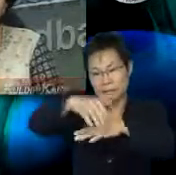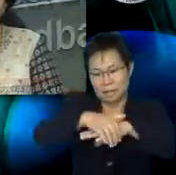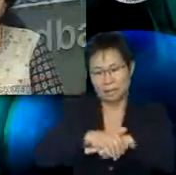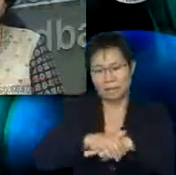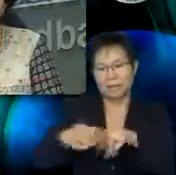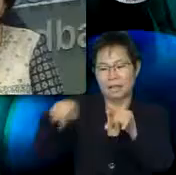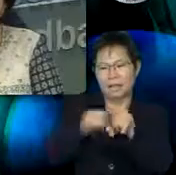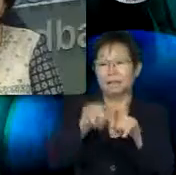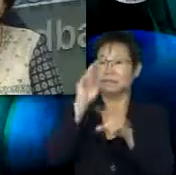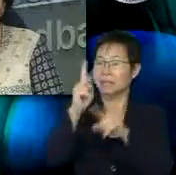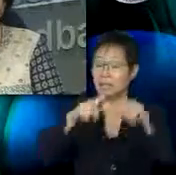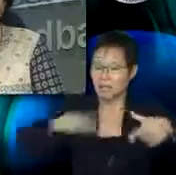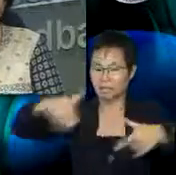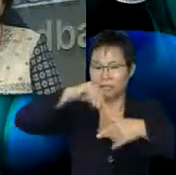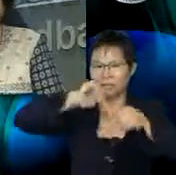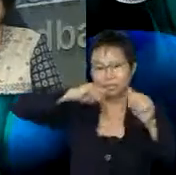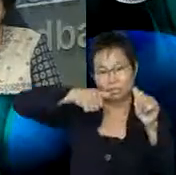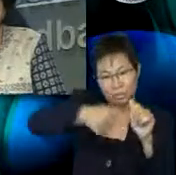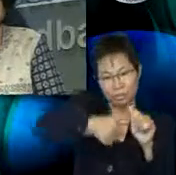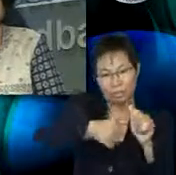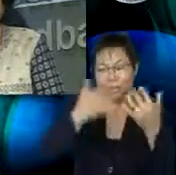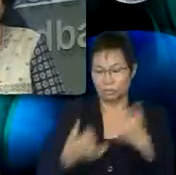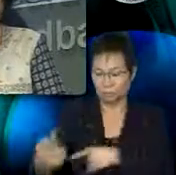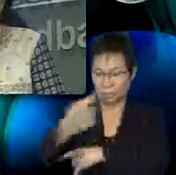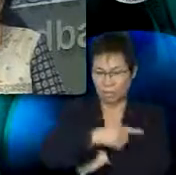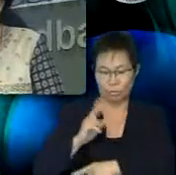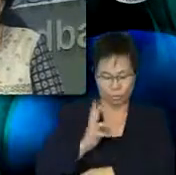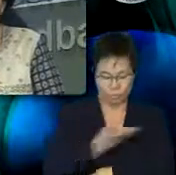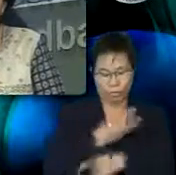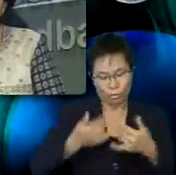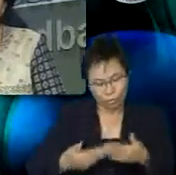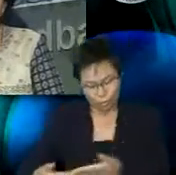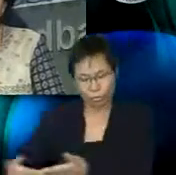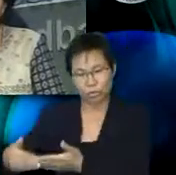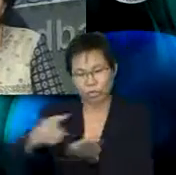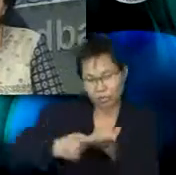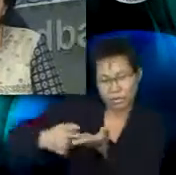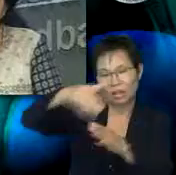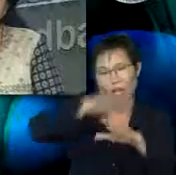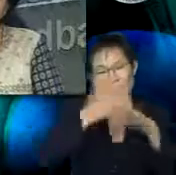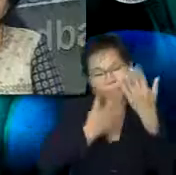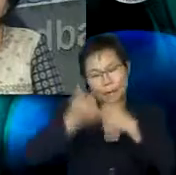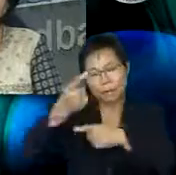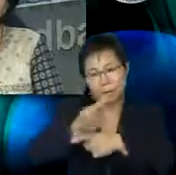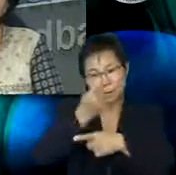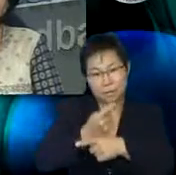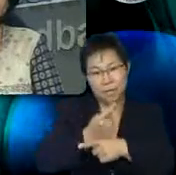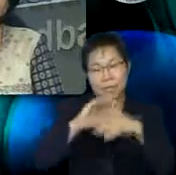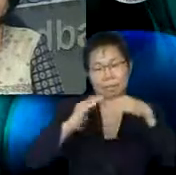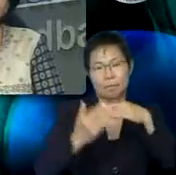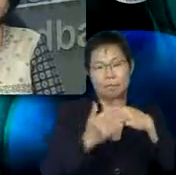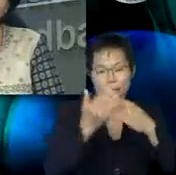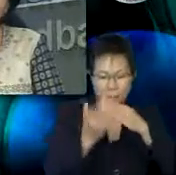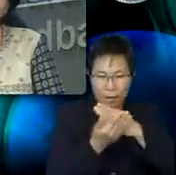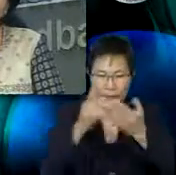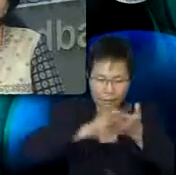English as a Second Language Instruction. Today, we will continue our discussion on best practice by